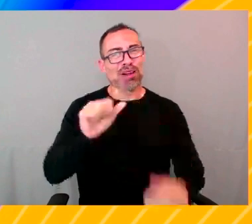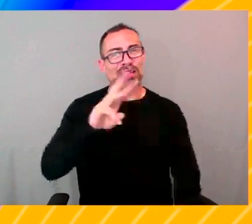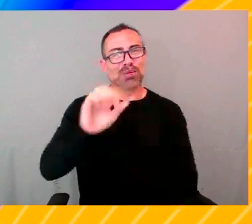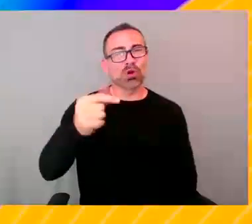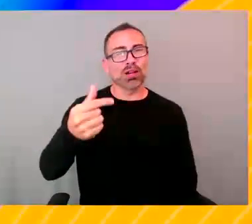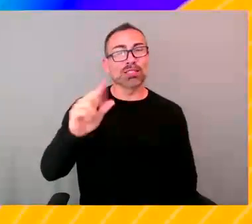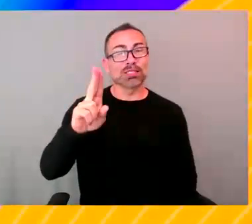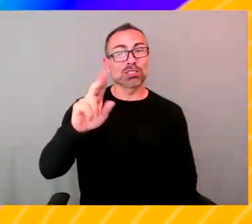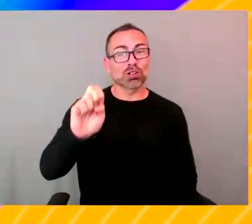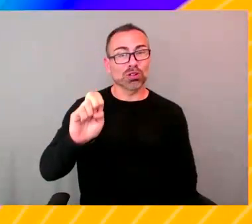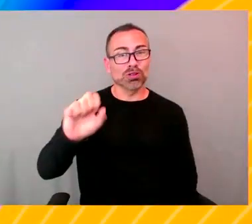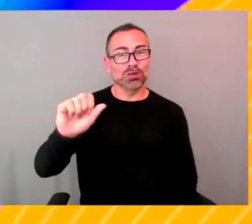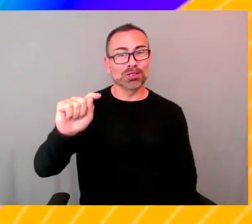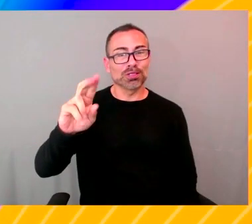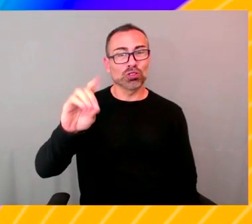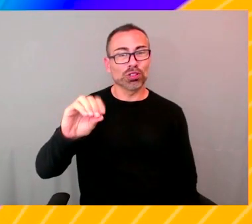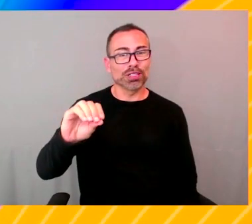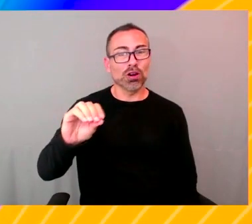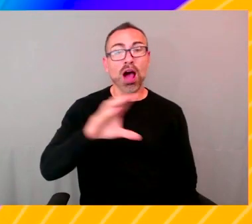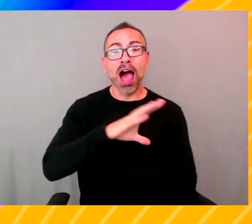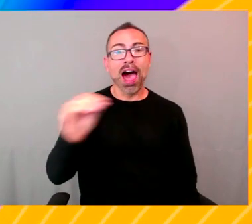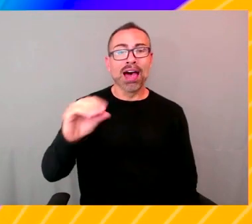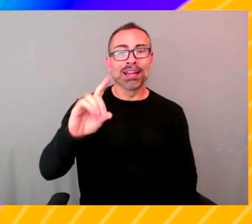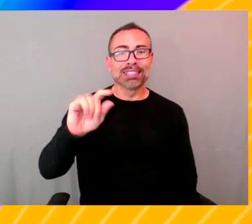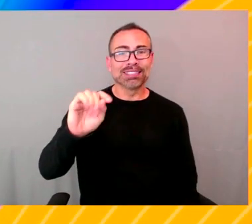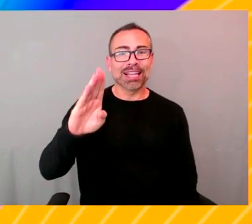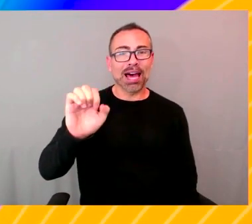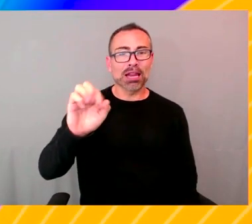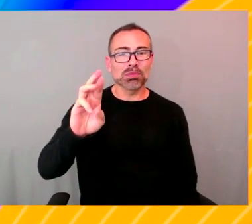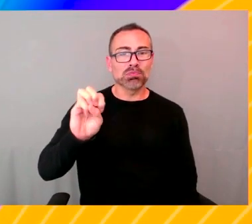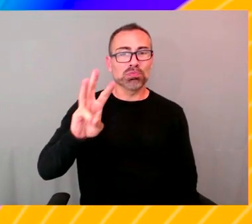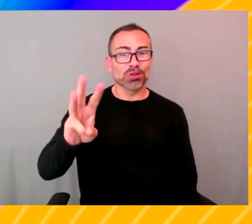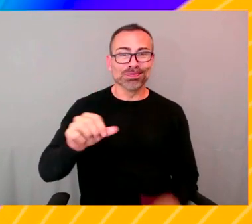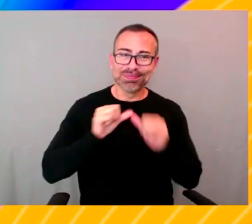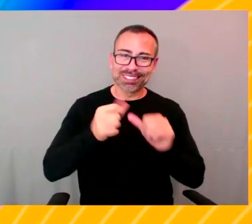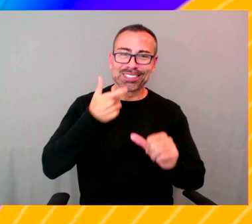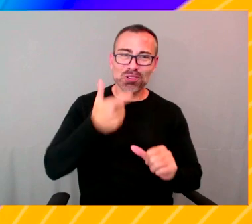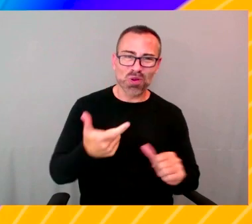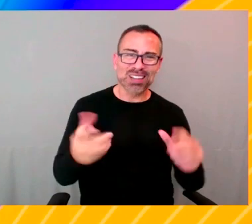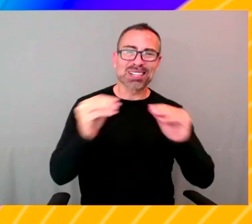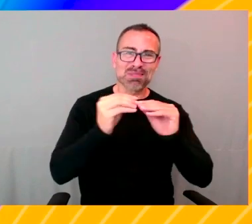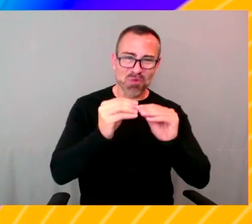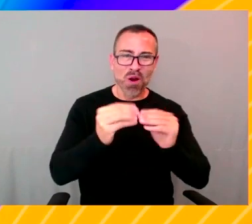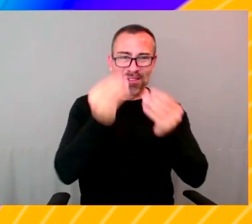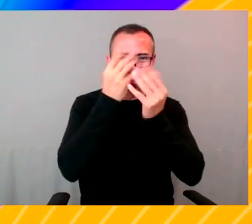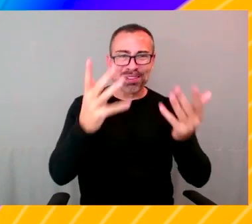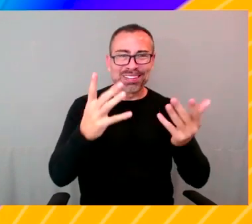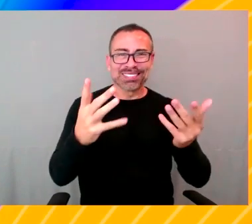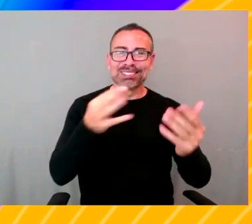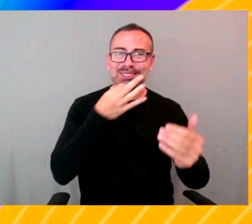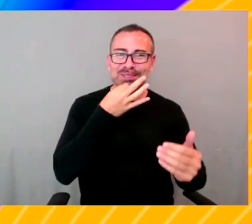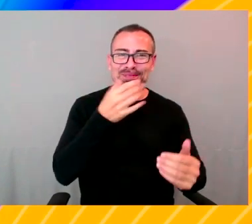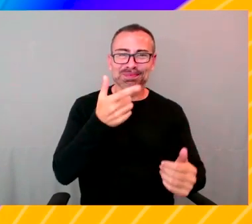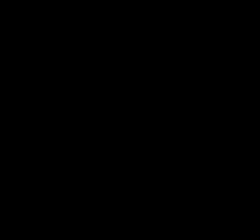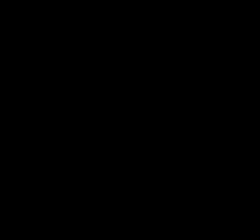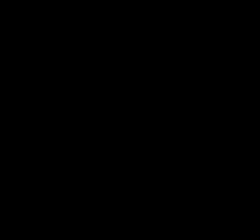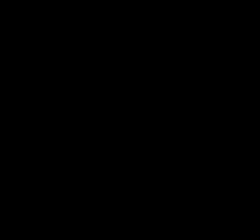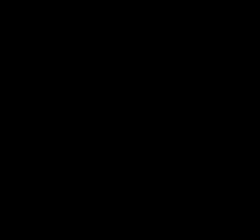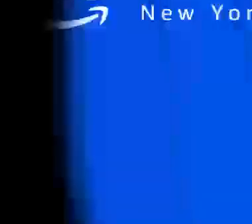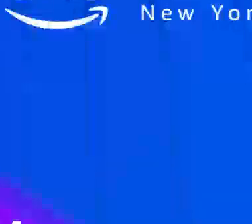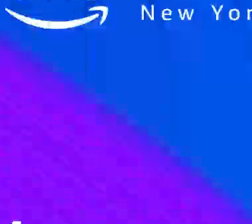stay tuned for more great sessions here at the New York Summit. Thank you very much, everybody. Have a good one. Thank you.